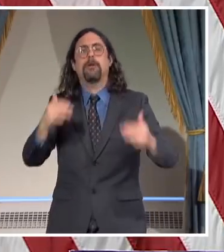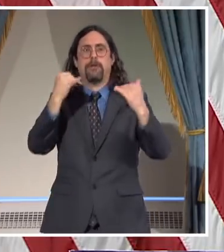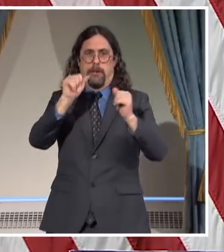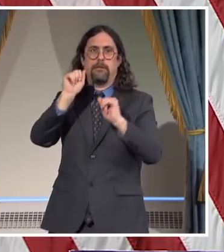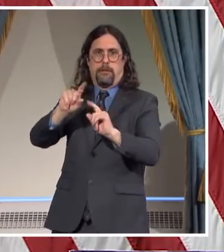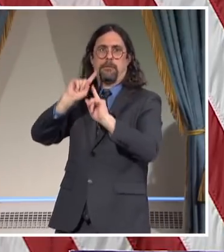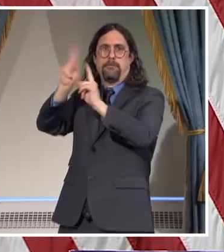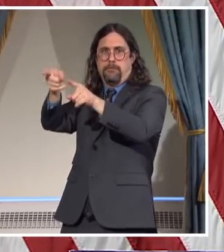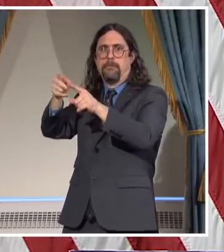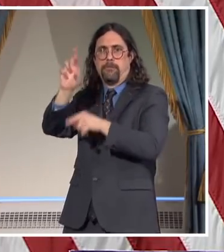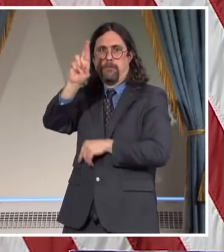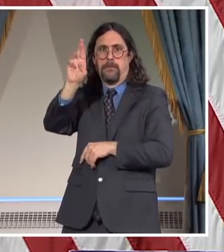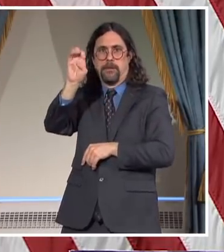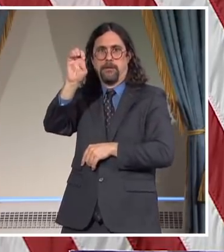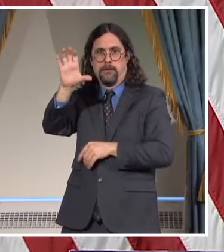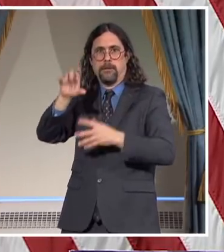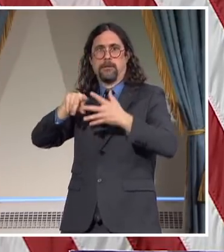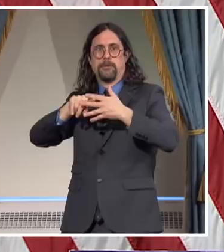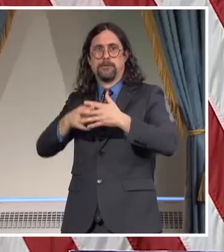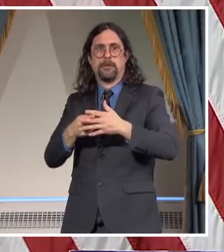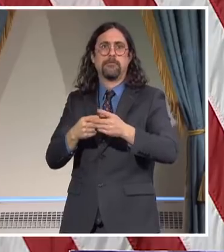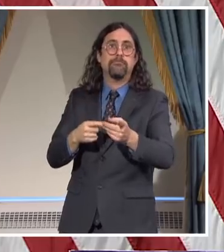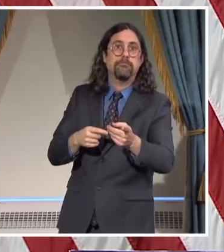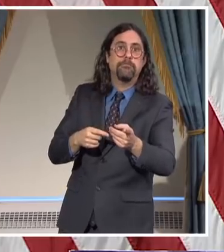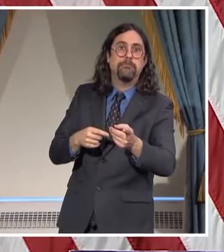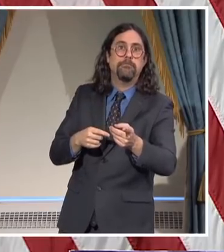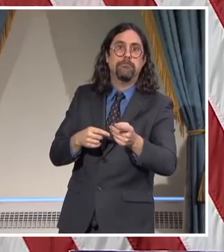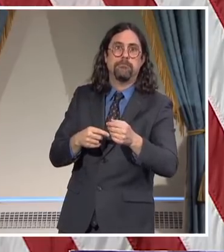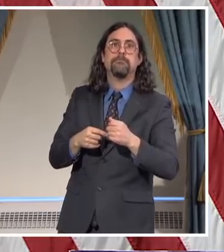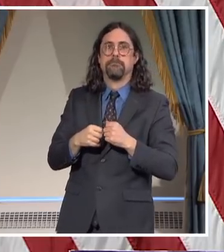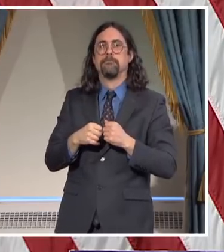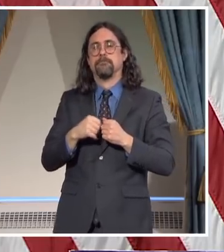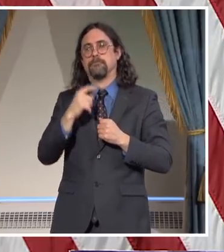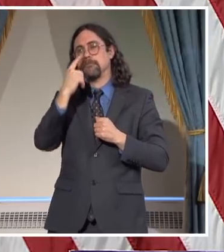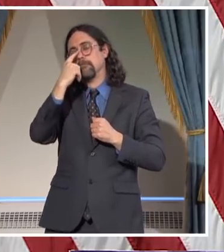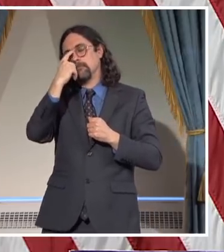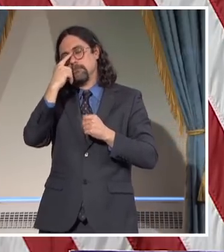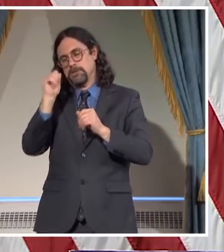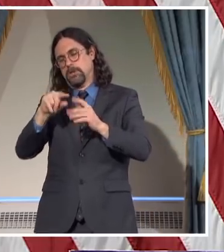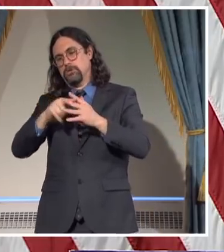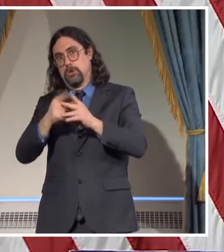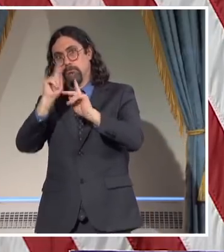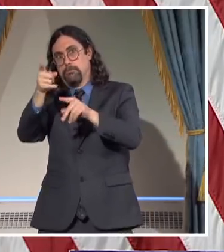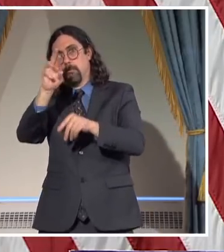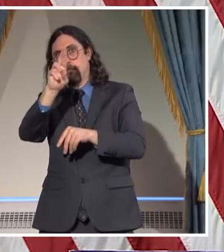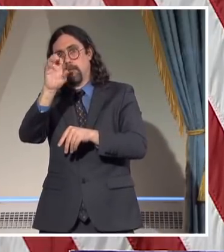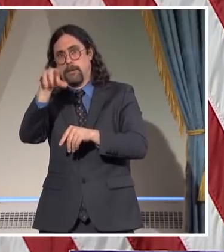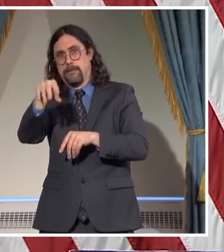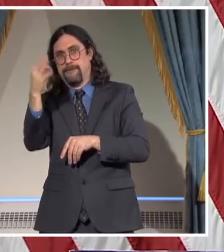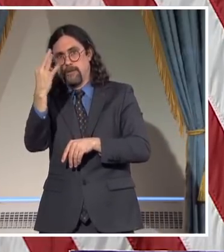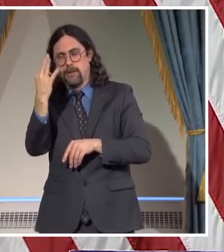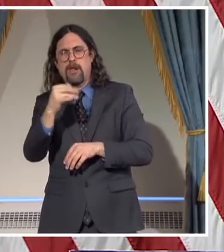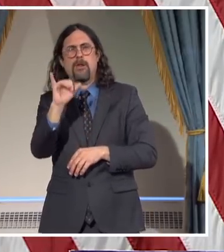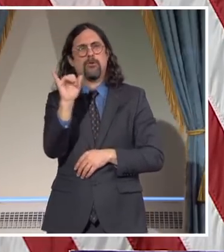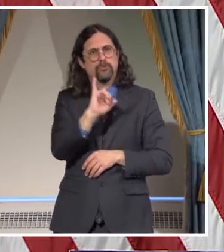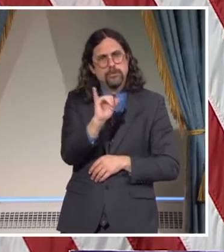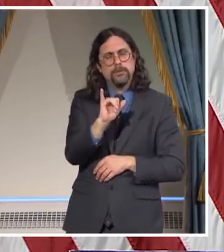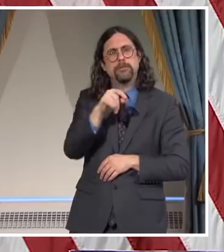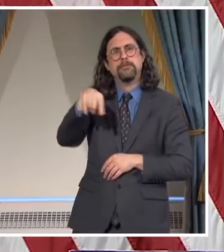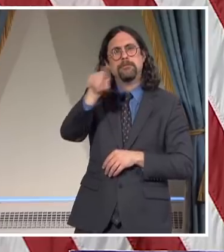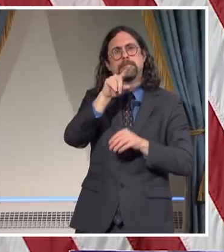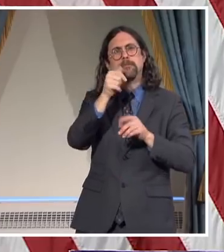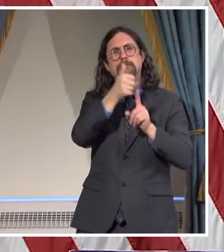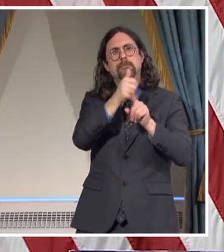make sure we get water, the people who make sure the sewer system's working, among other things, their children as well, and essential staff from the Department